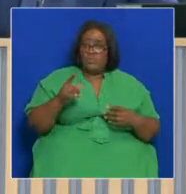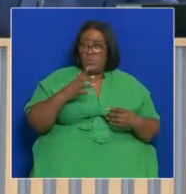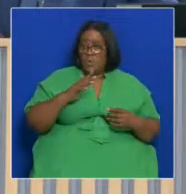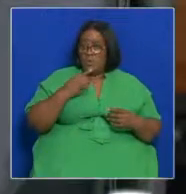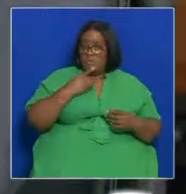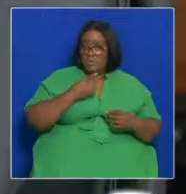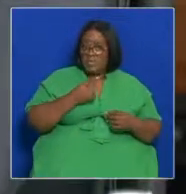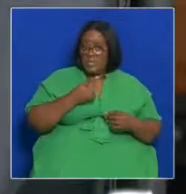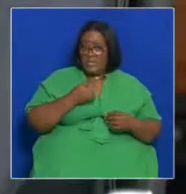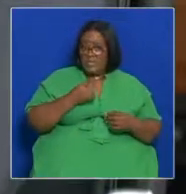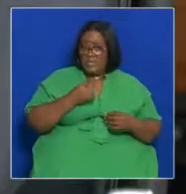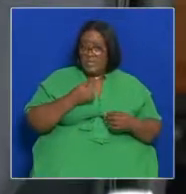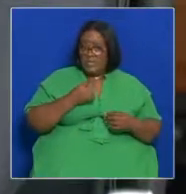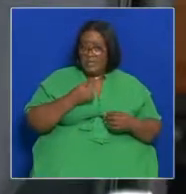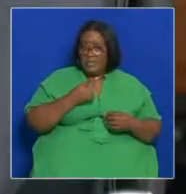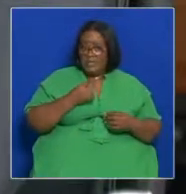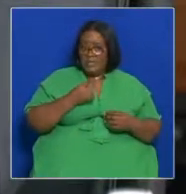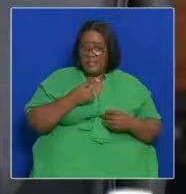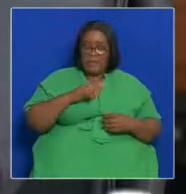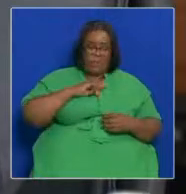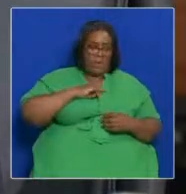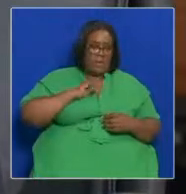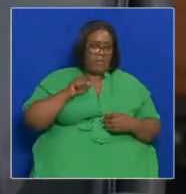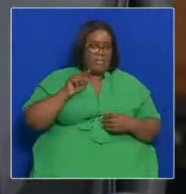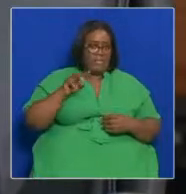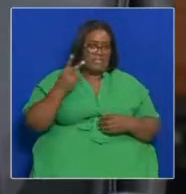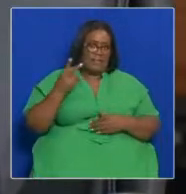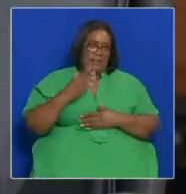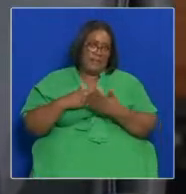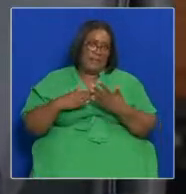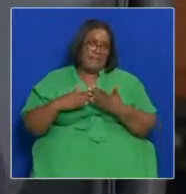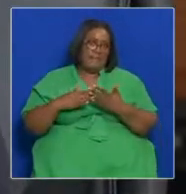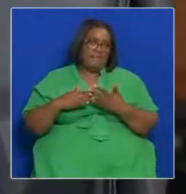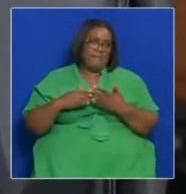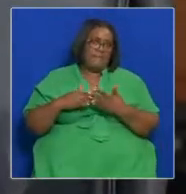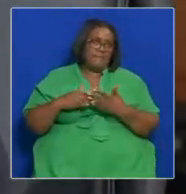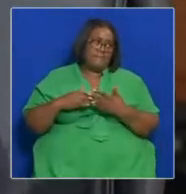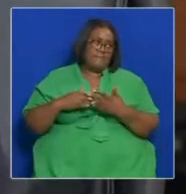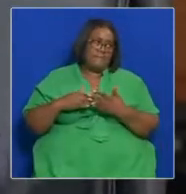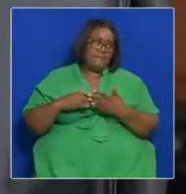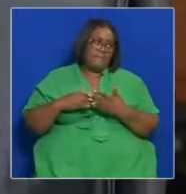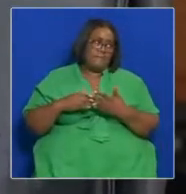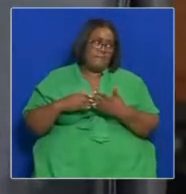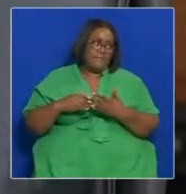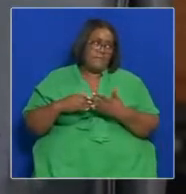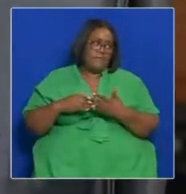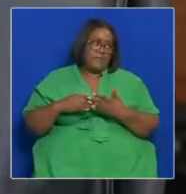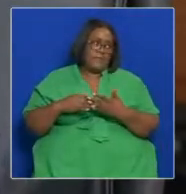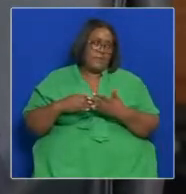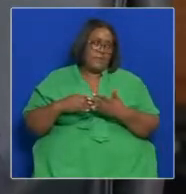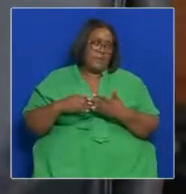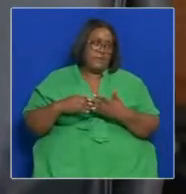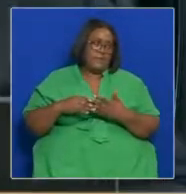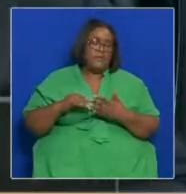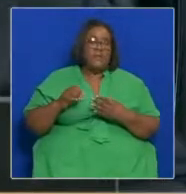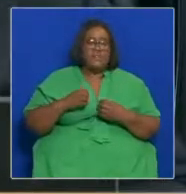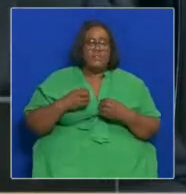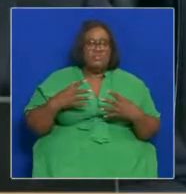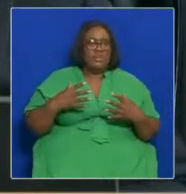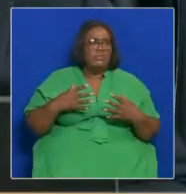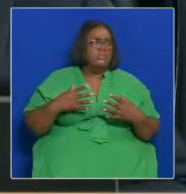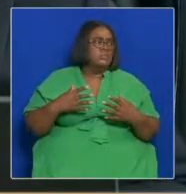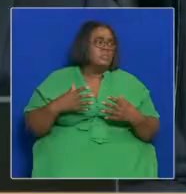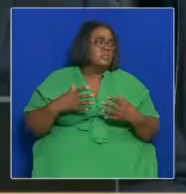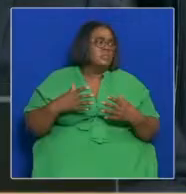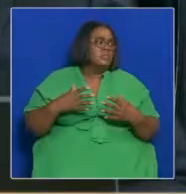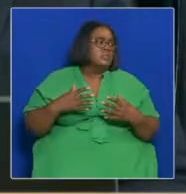say, because this is the second half of his statement. Let's start. Yeah. No We problems can we there. can stop at